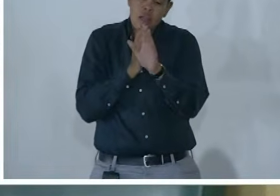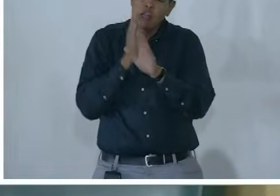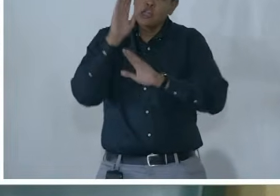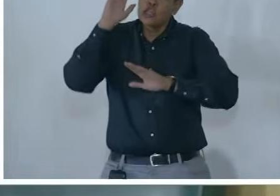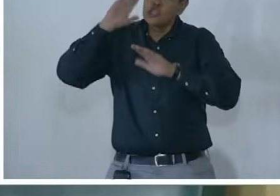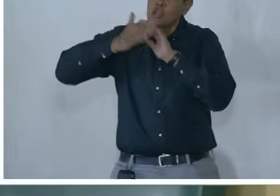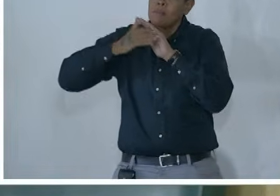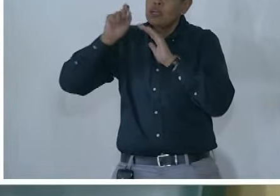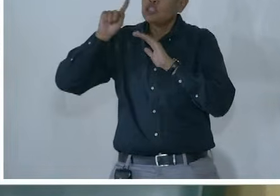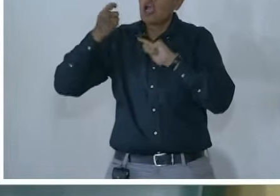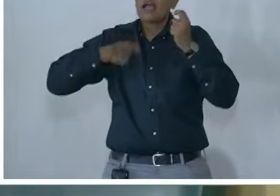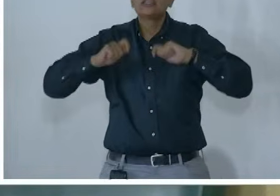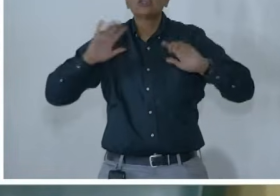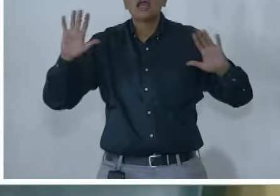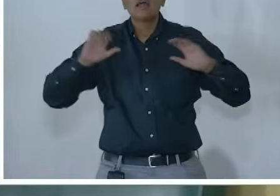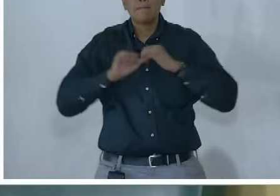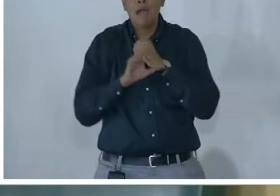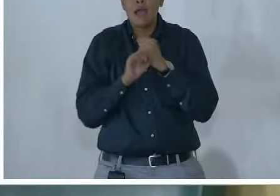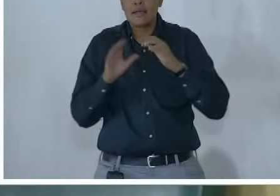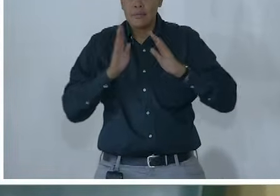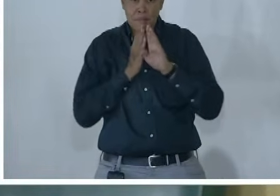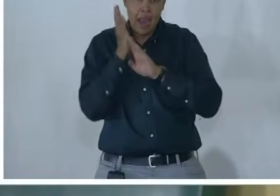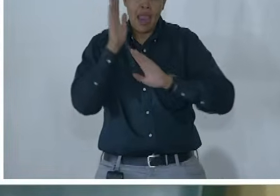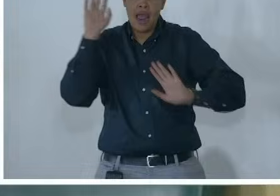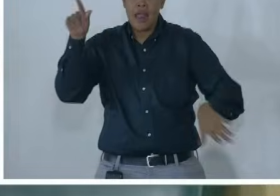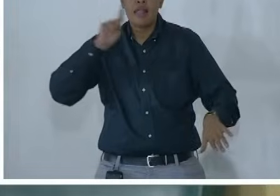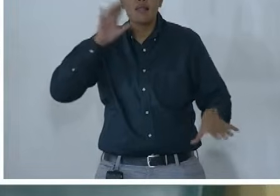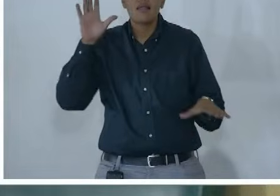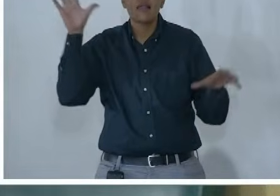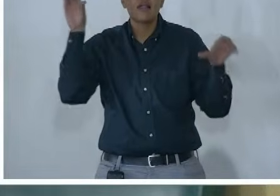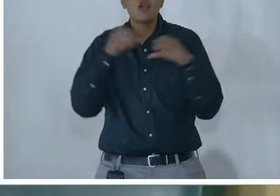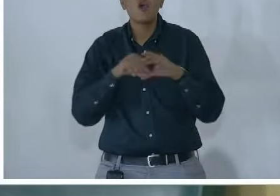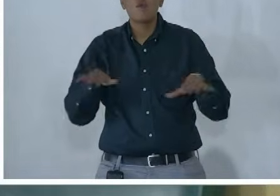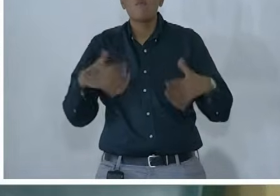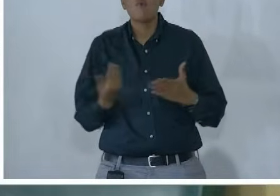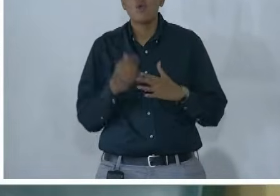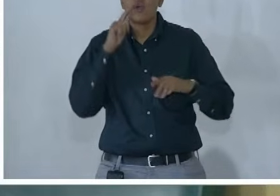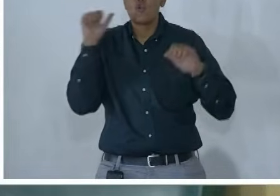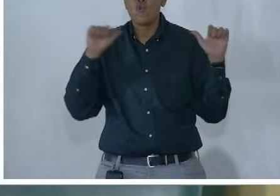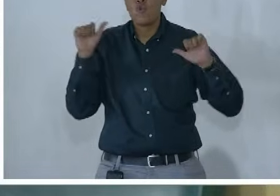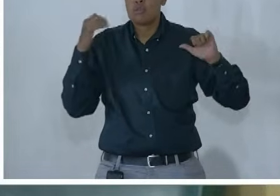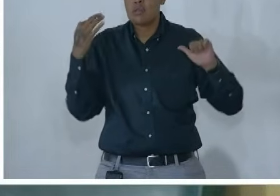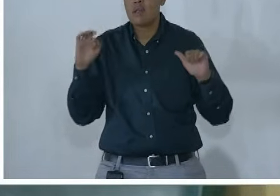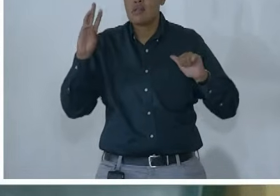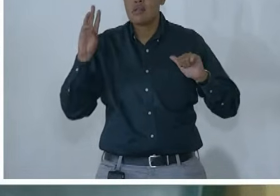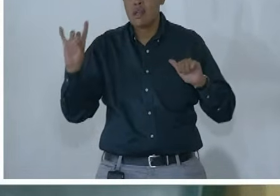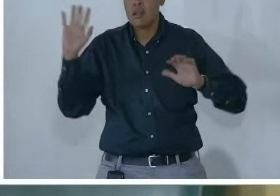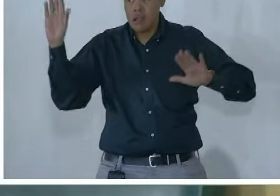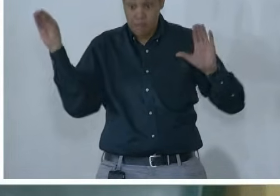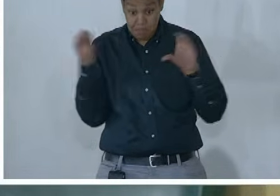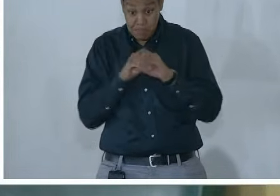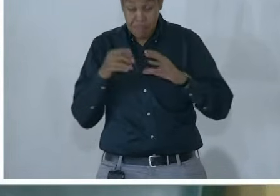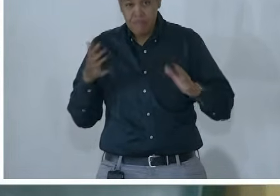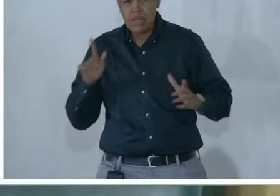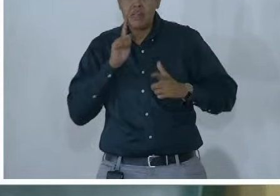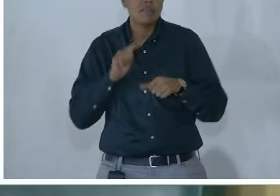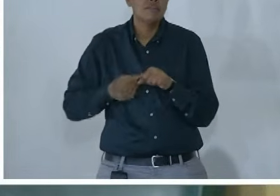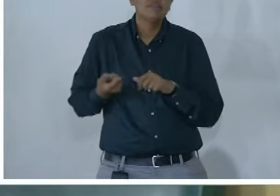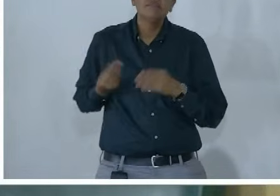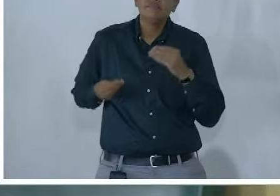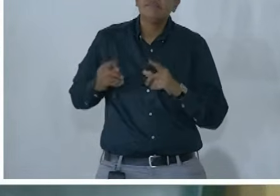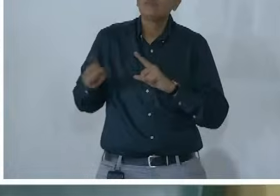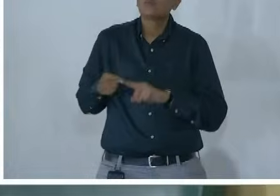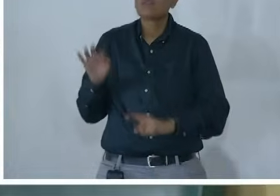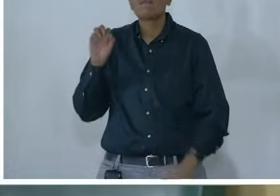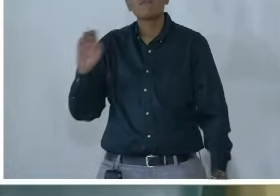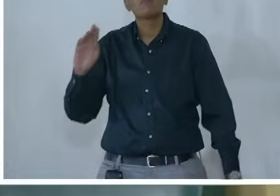Stock Exchange market, which was incorporated in August 1968 and began trading on